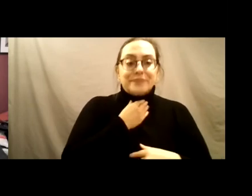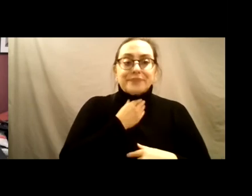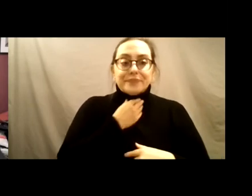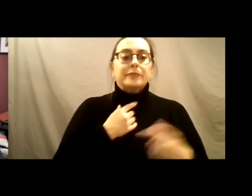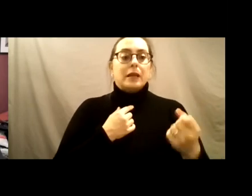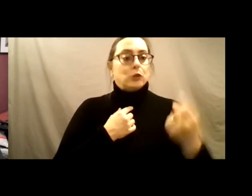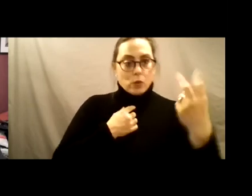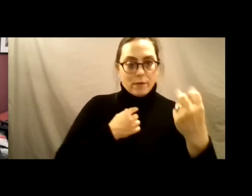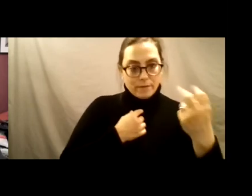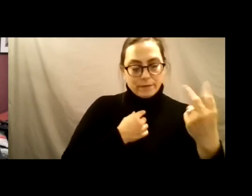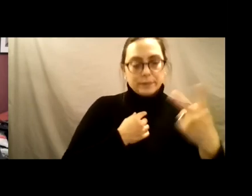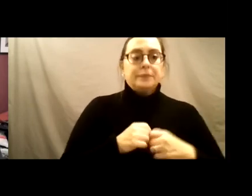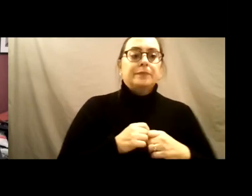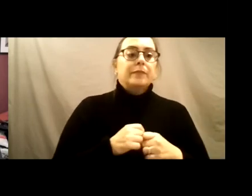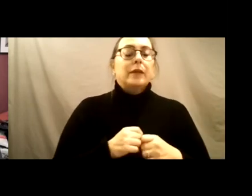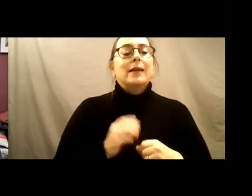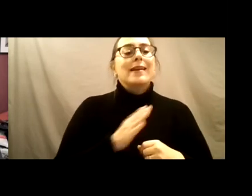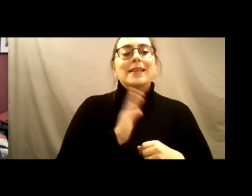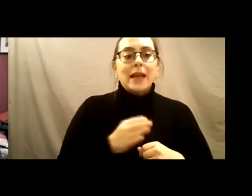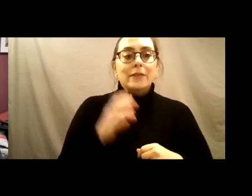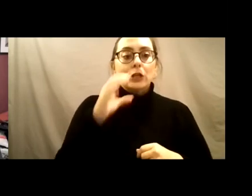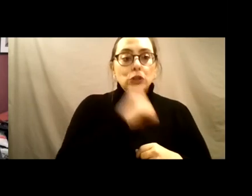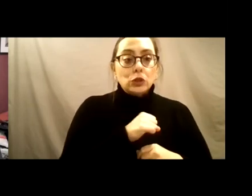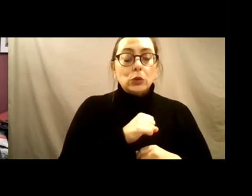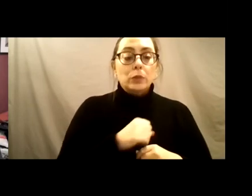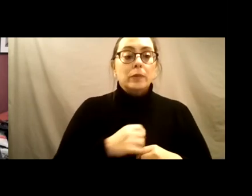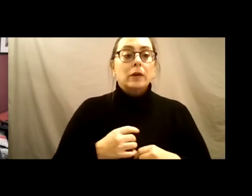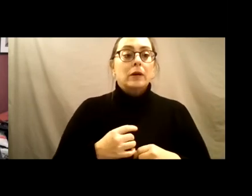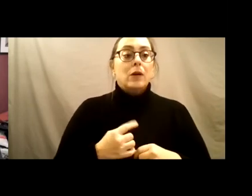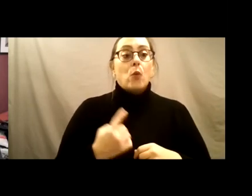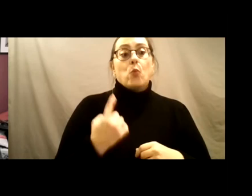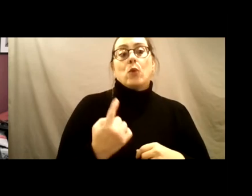12, never assume a solely able-bodied audience.